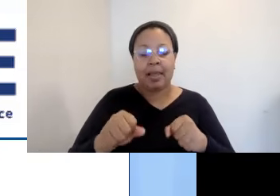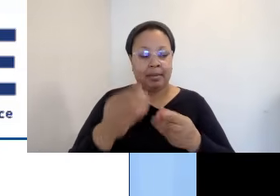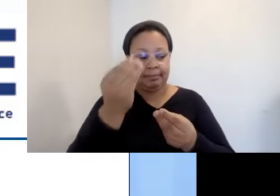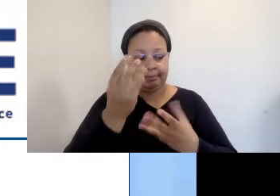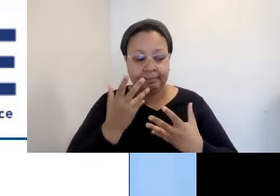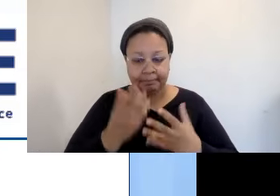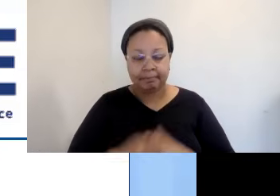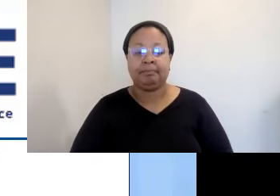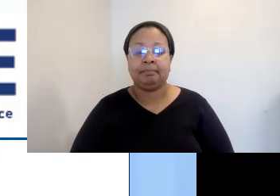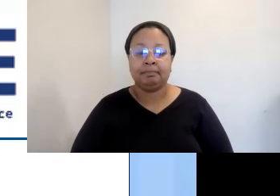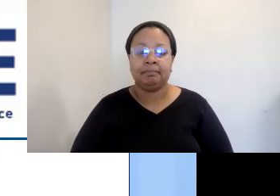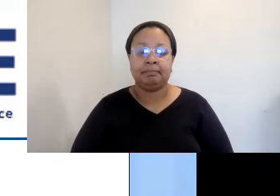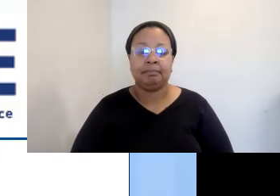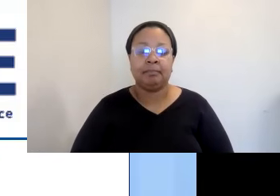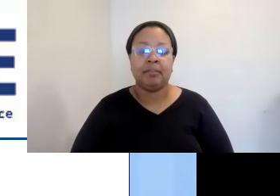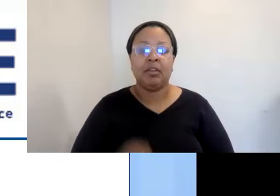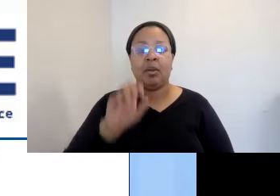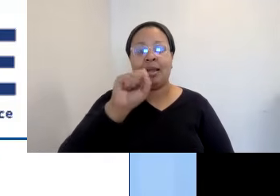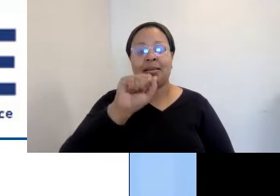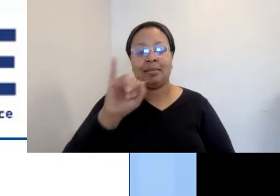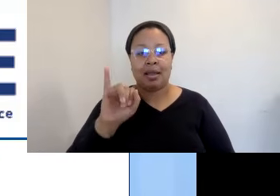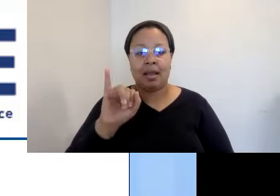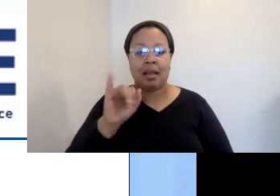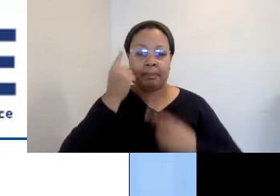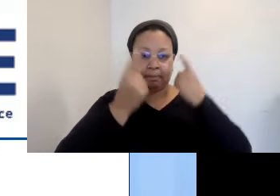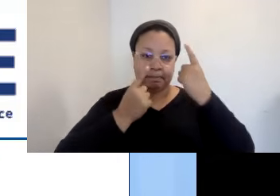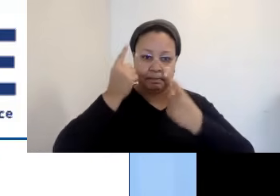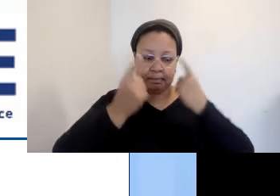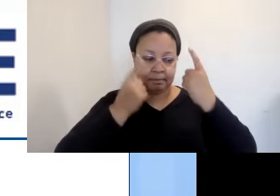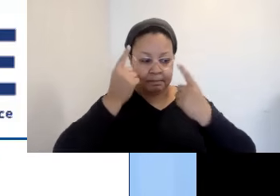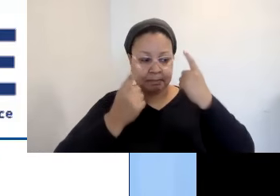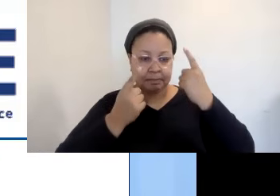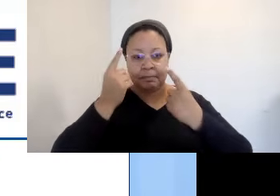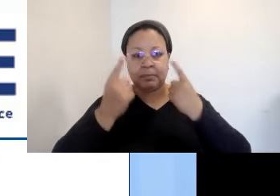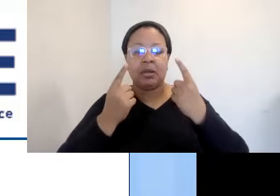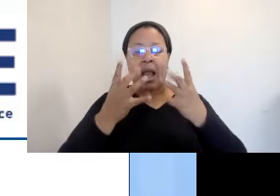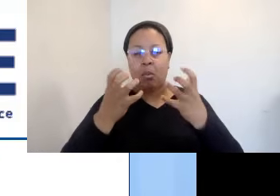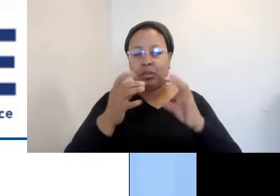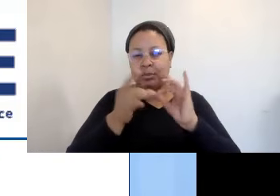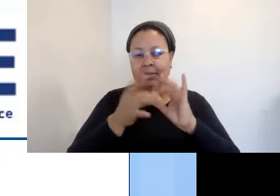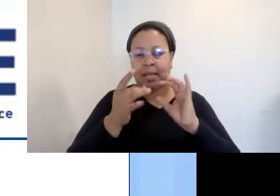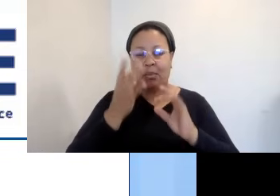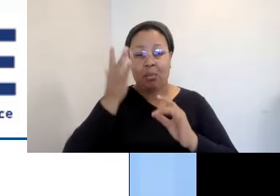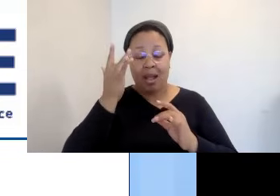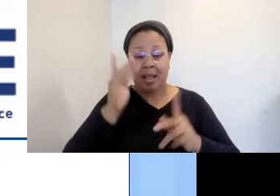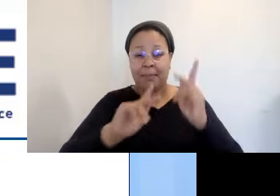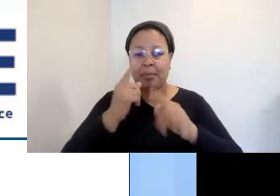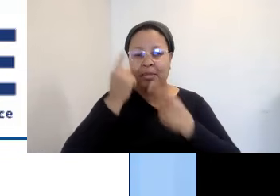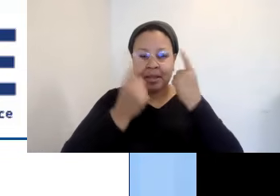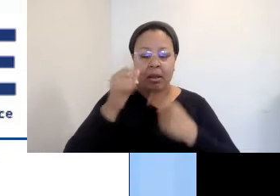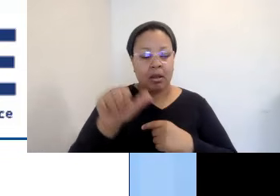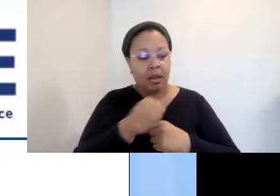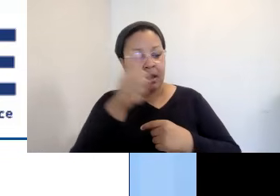So SSI considerations. So I like to make this disclaimer because people start thinking about other